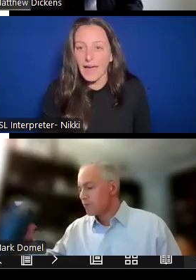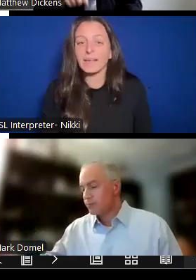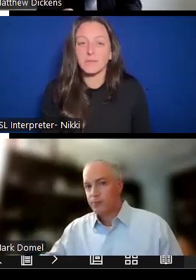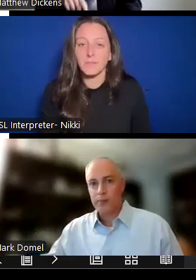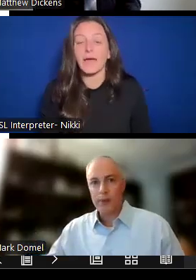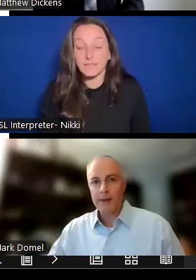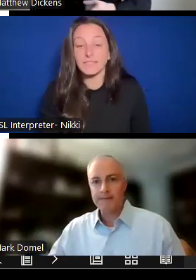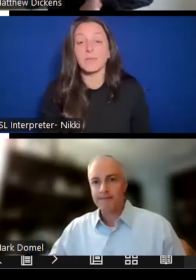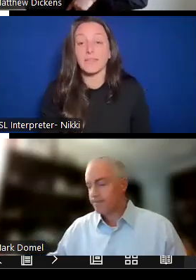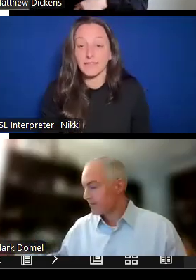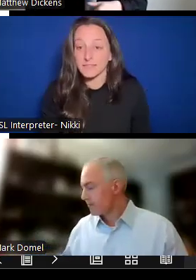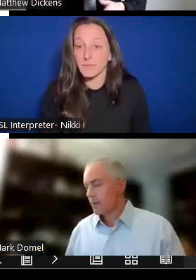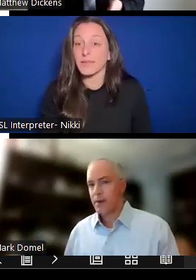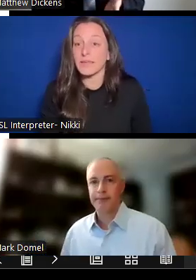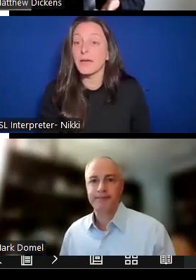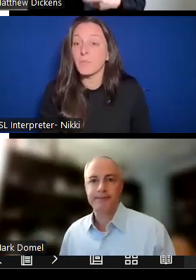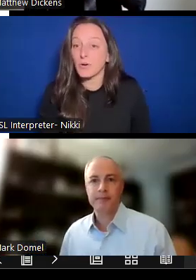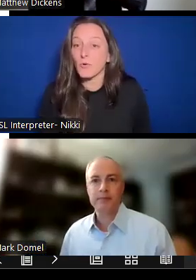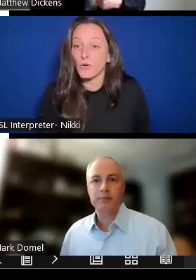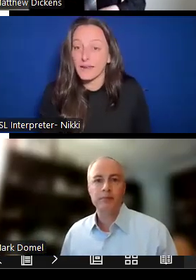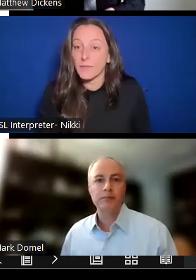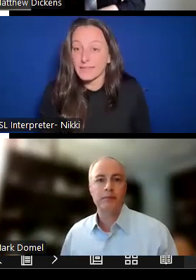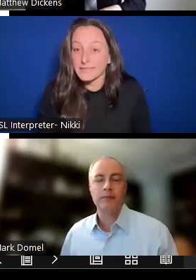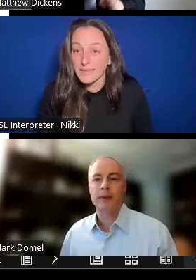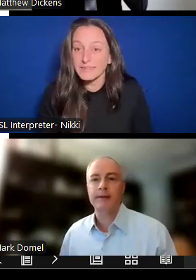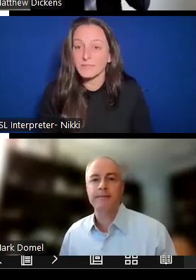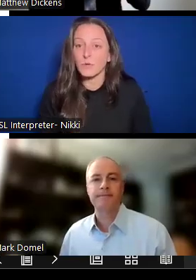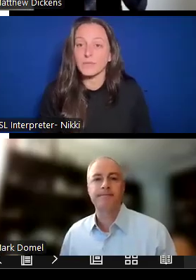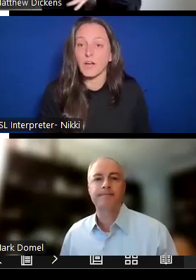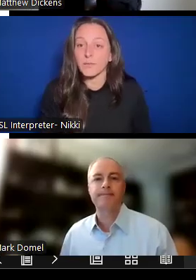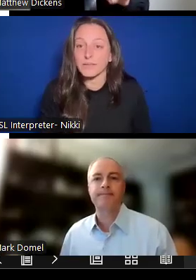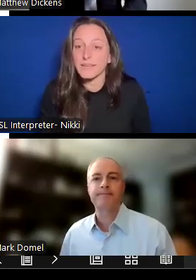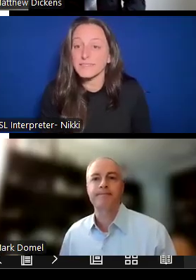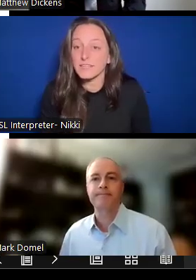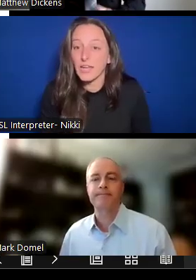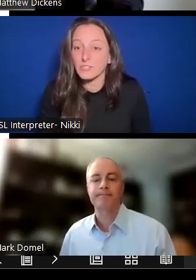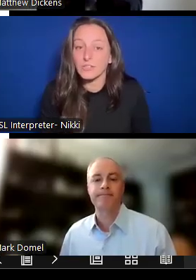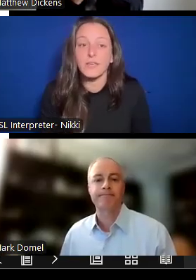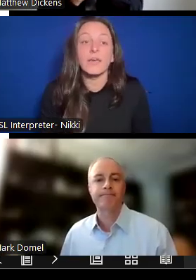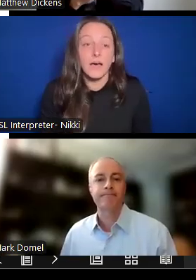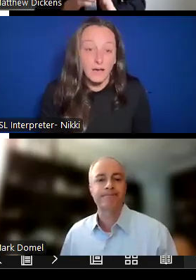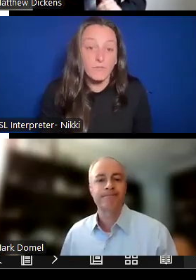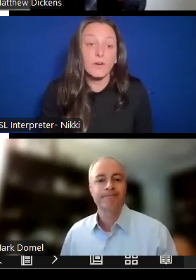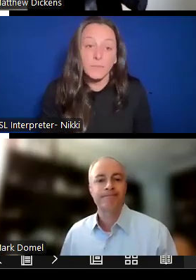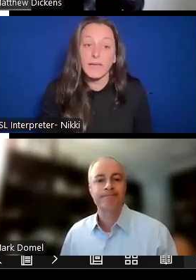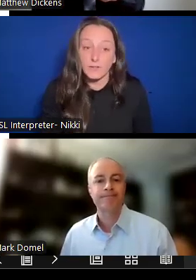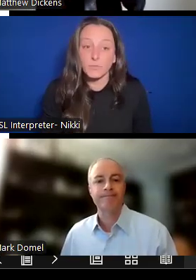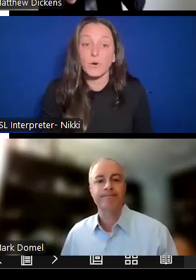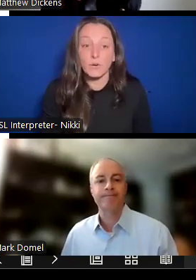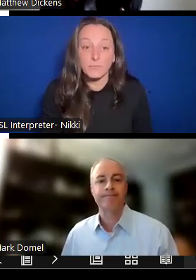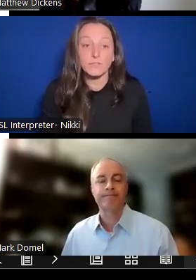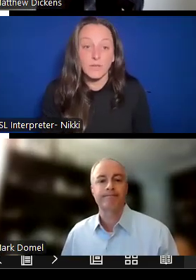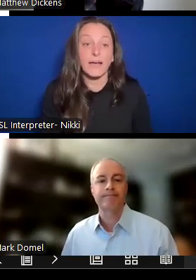the Accessibility and Disability Program Coordinator, Matt Dickens. We will be talking about the Texas Education Freedom